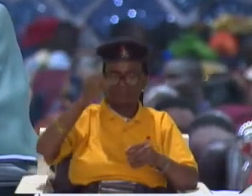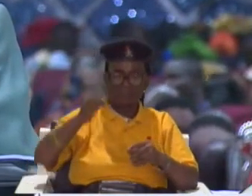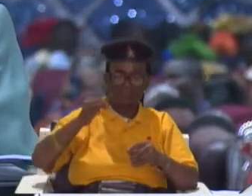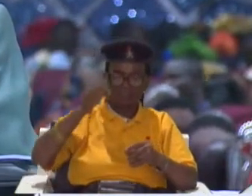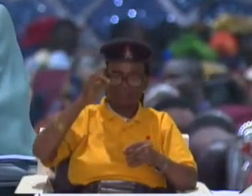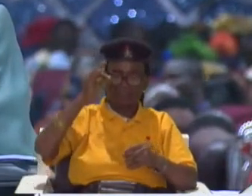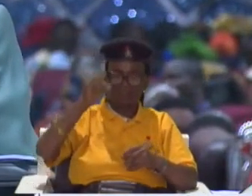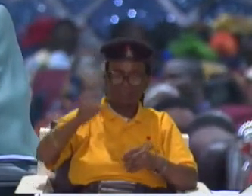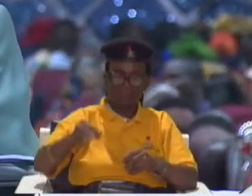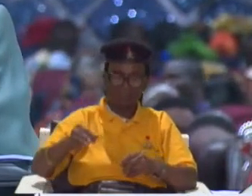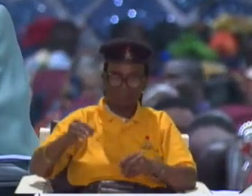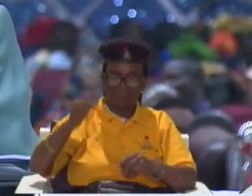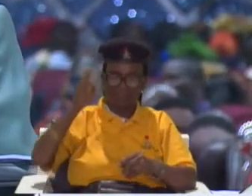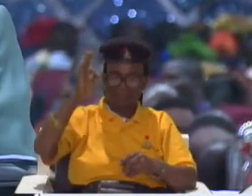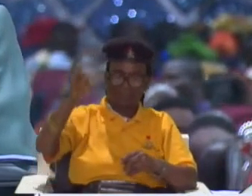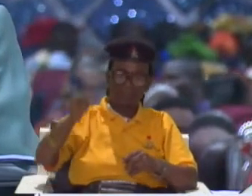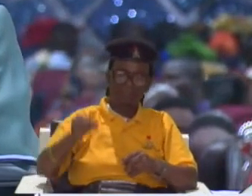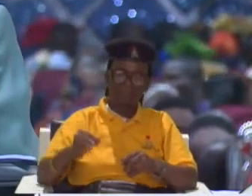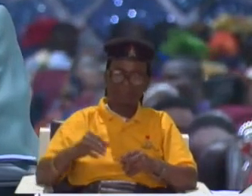future.